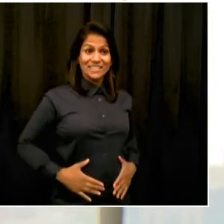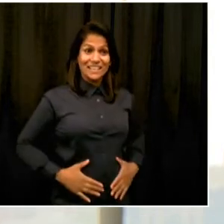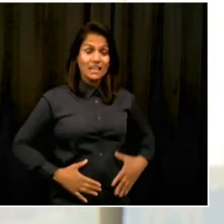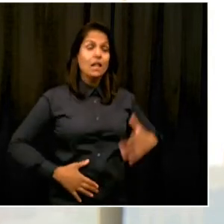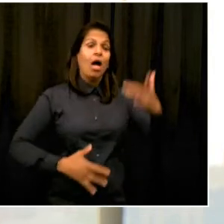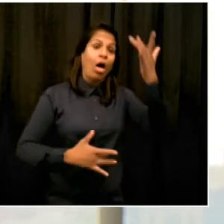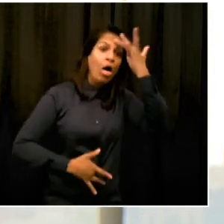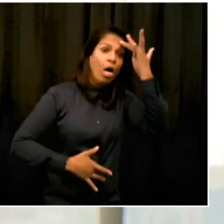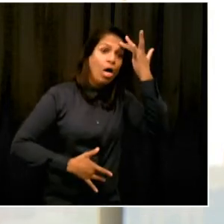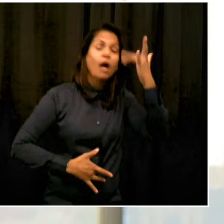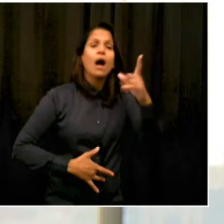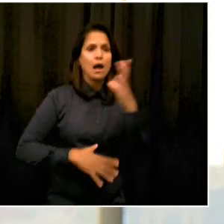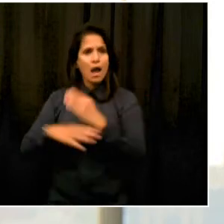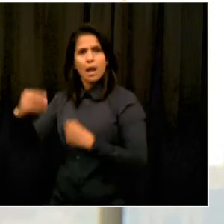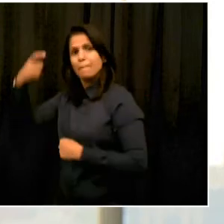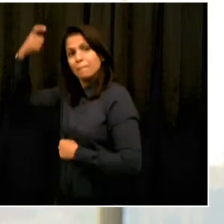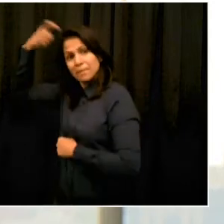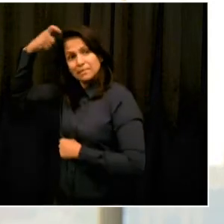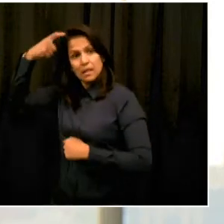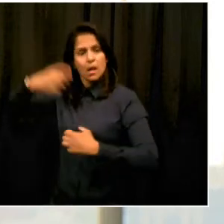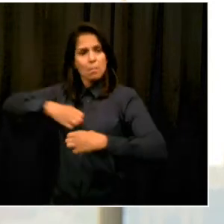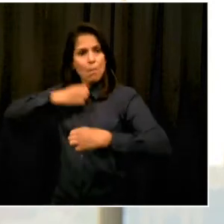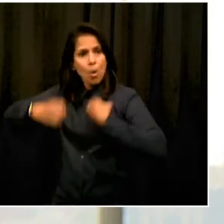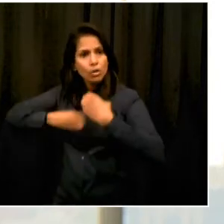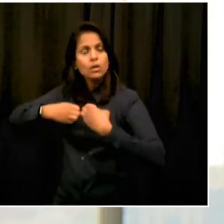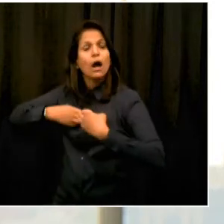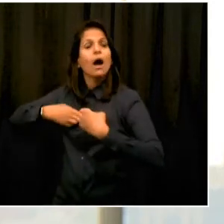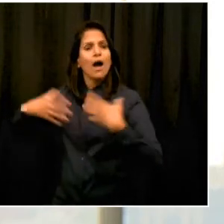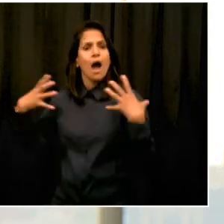to truly providing mental health for all.